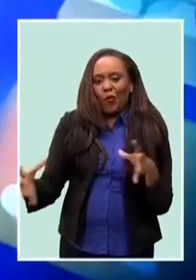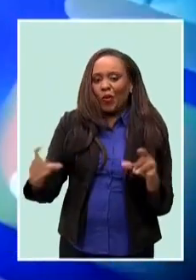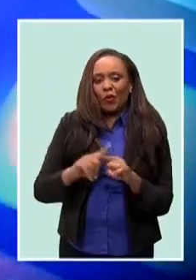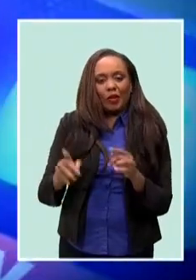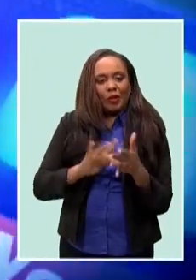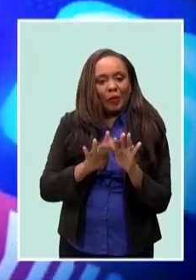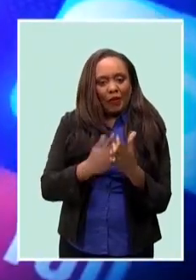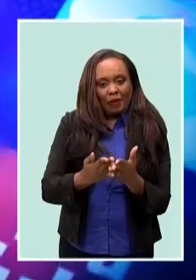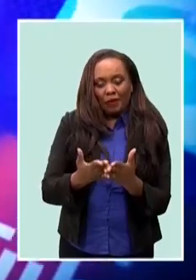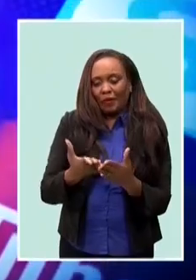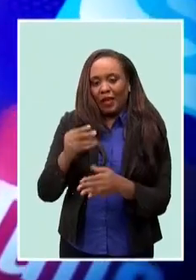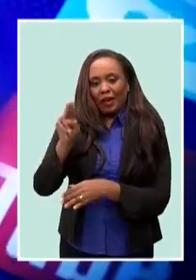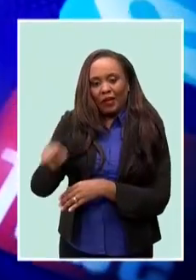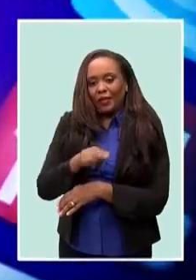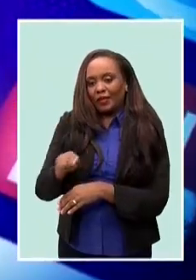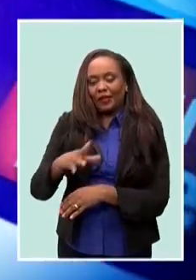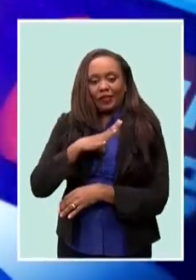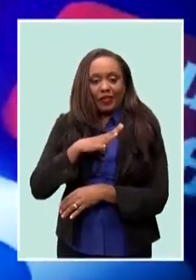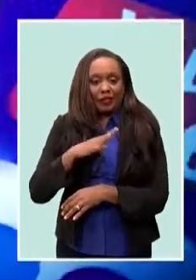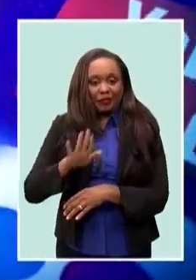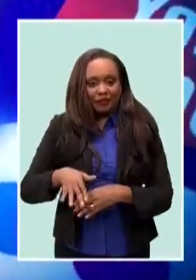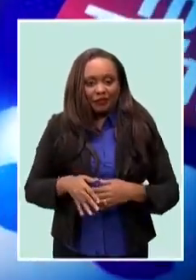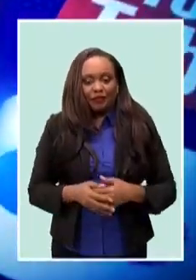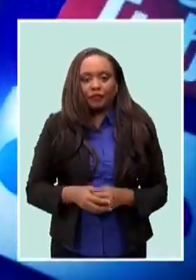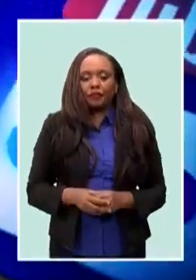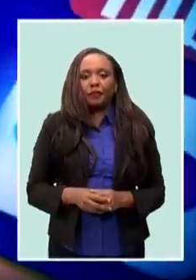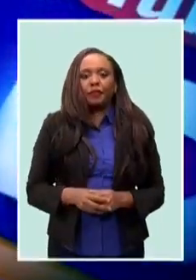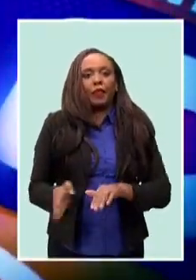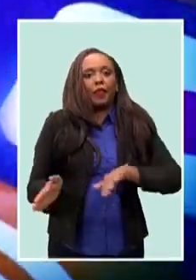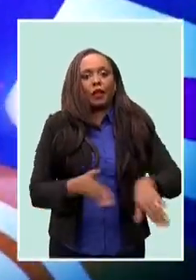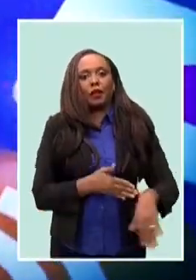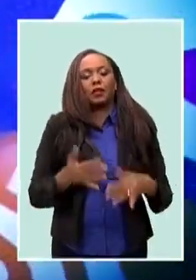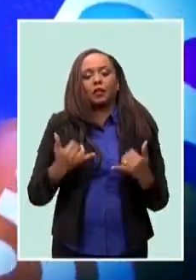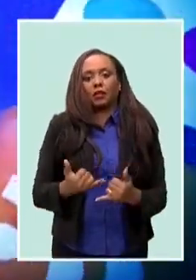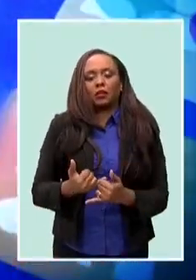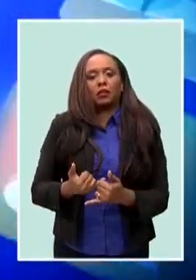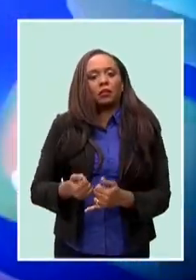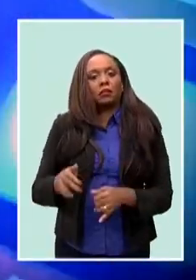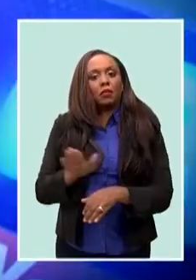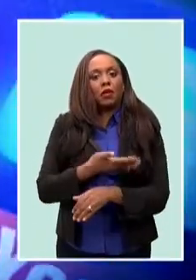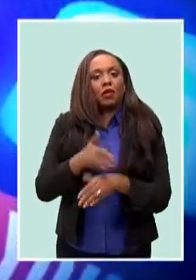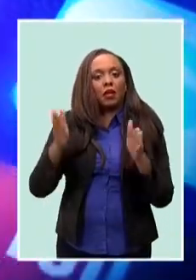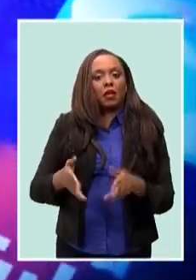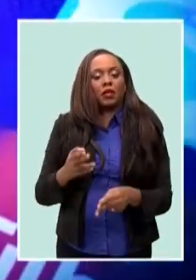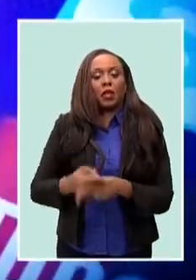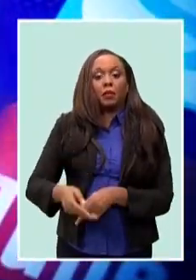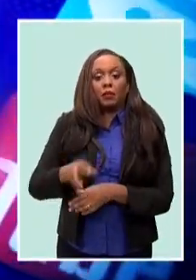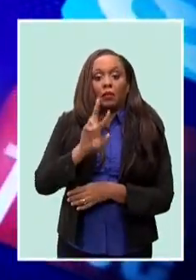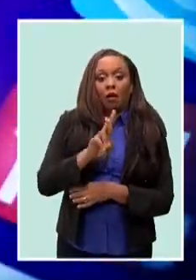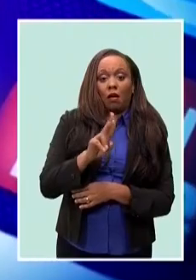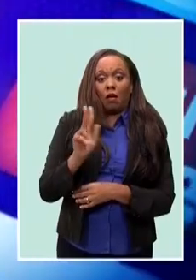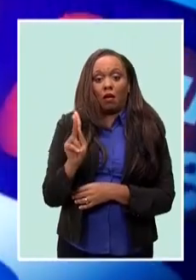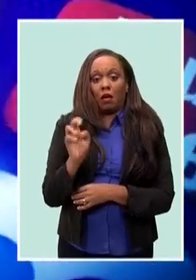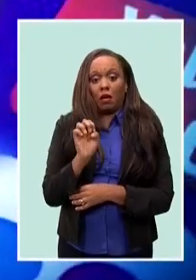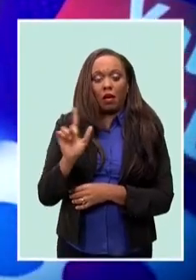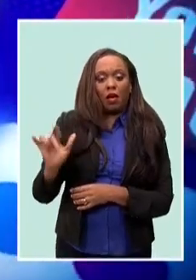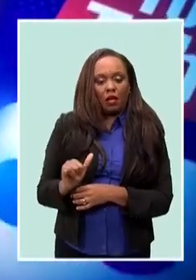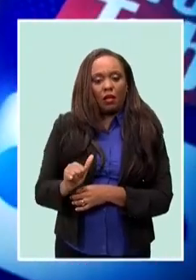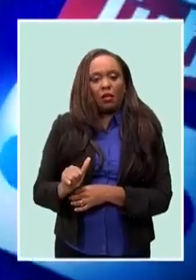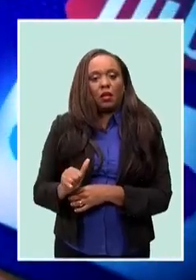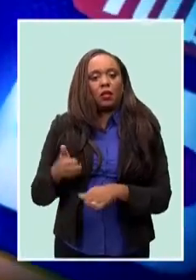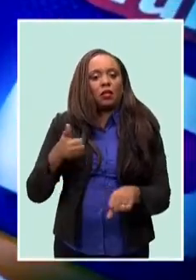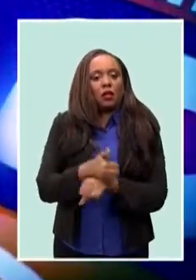flames. Well, switching now, we're still in the United States, but we're talking about something a little bit different. Singer R. Kelly is facing a